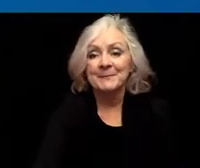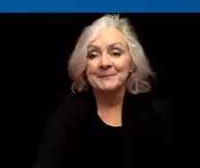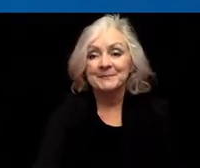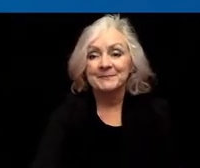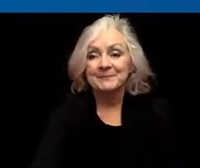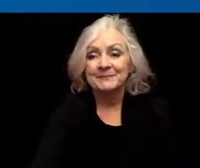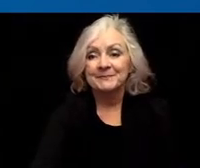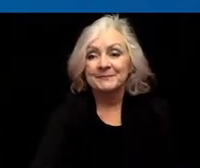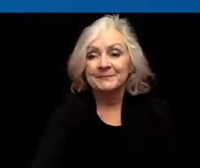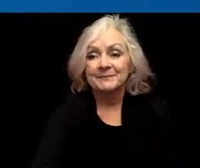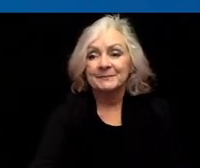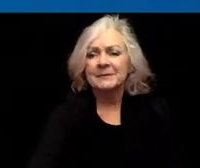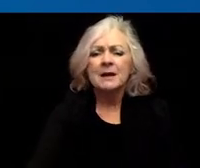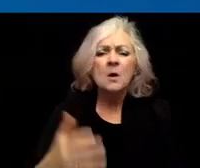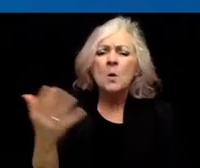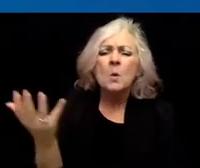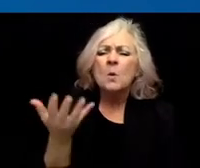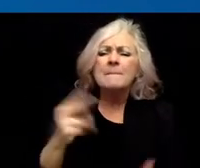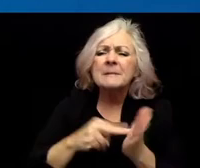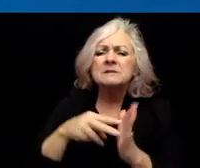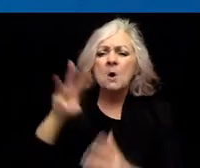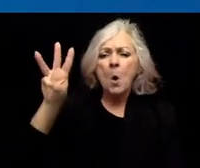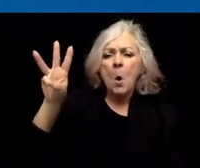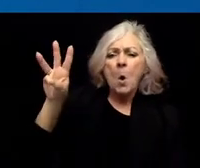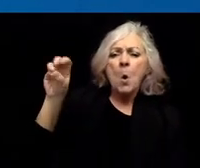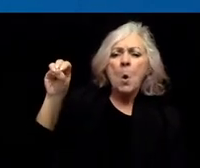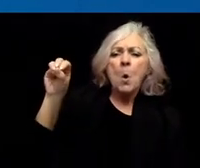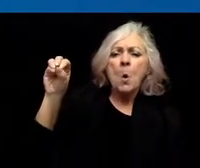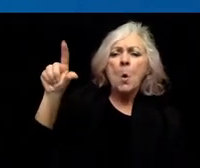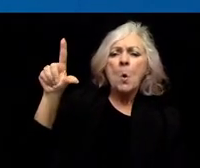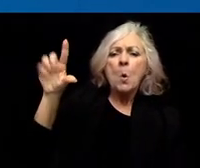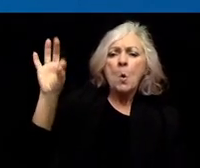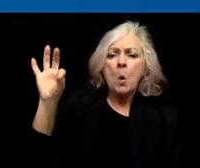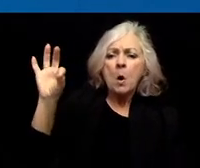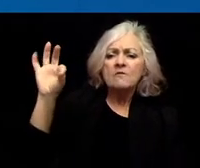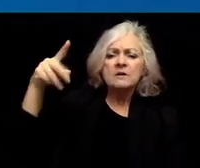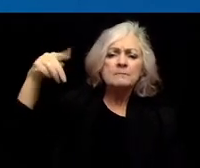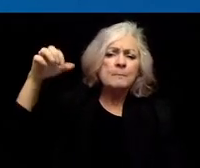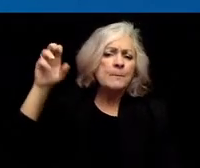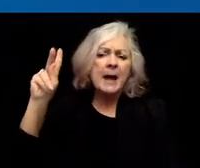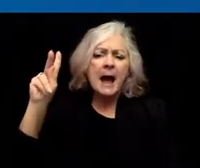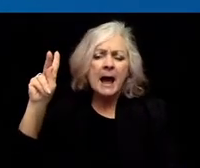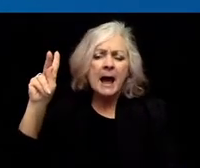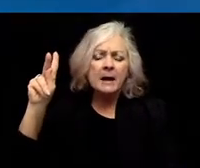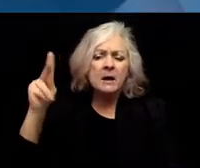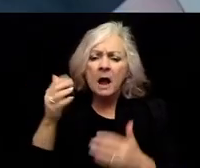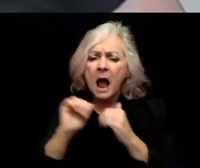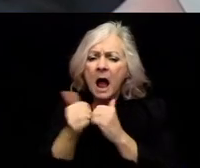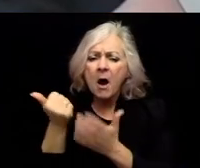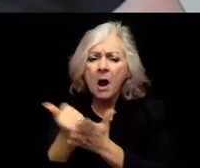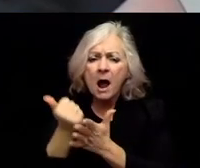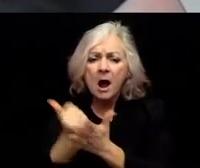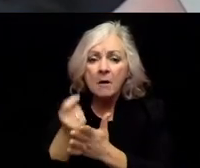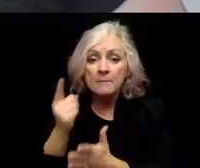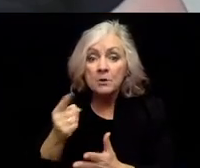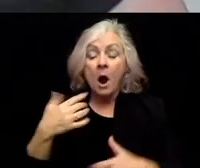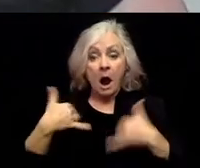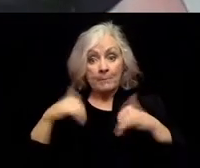pack and how did that help you? How did the wolf pack help you, buddy? Come on. Playing for hockey. For hockey, yeah. What was